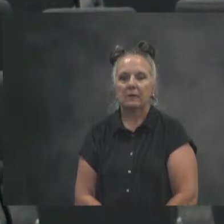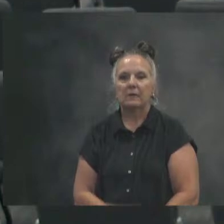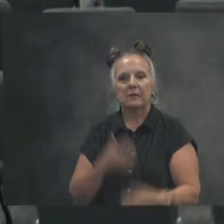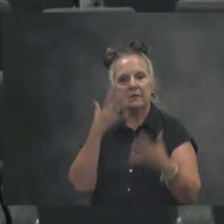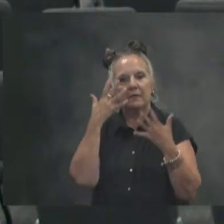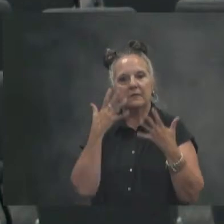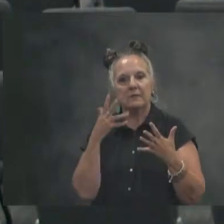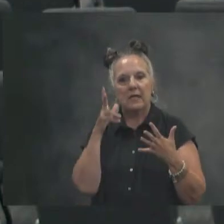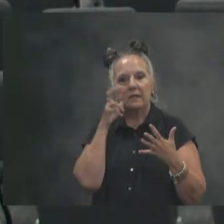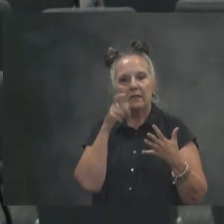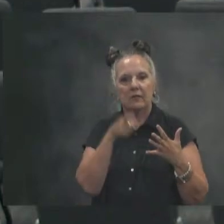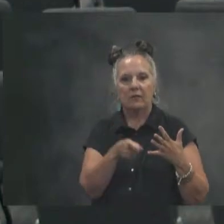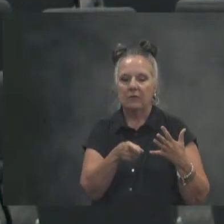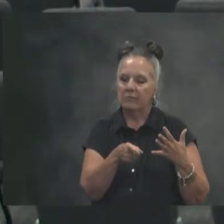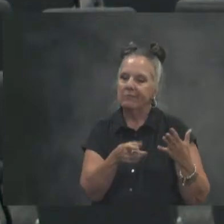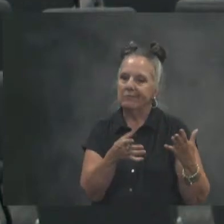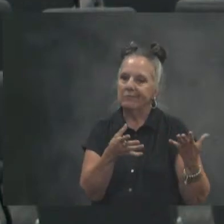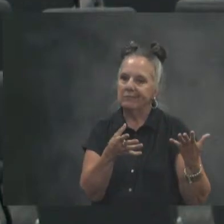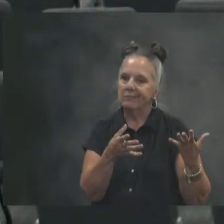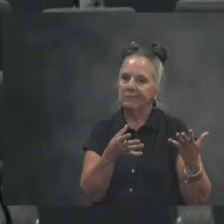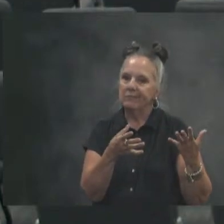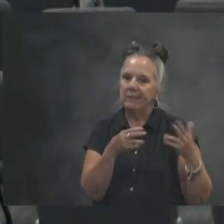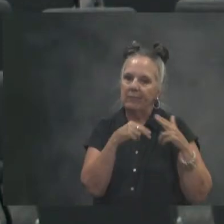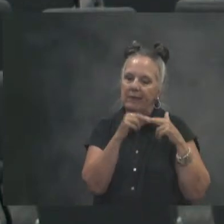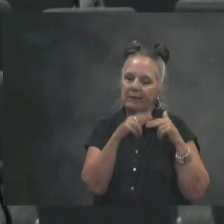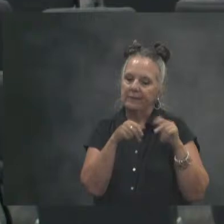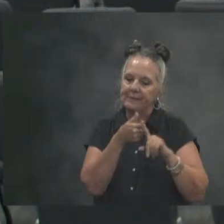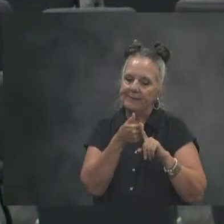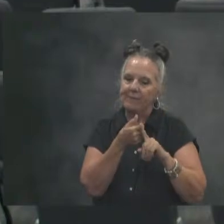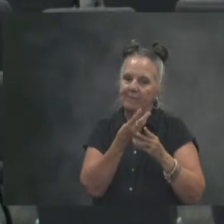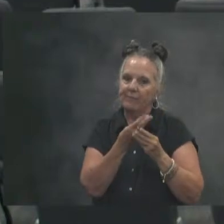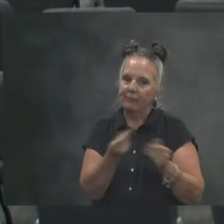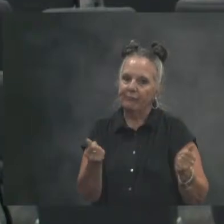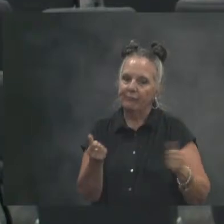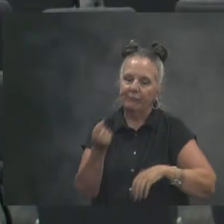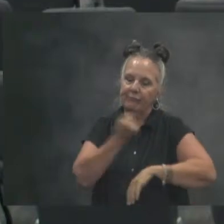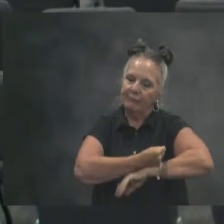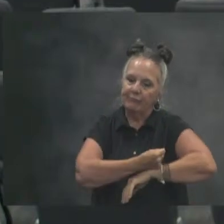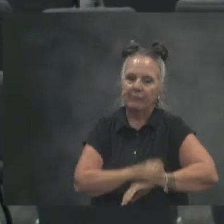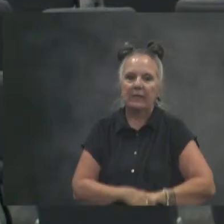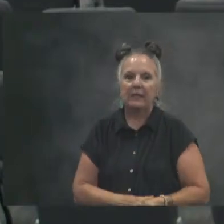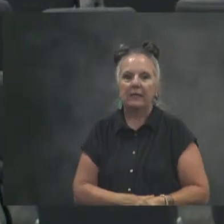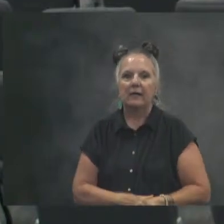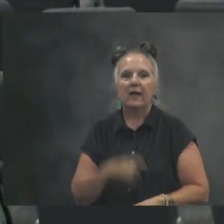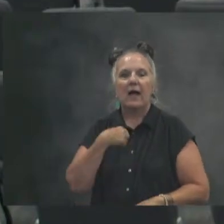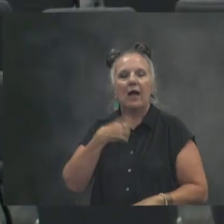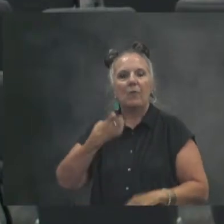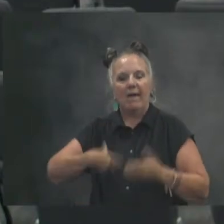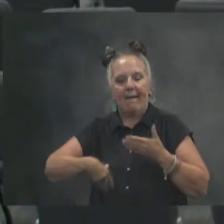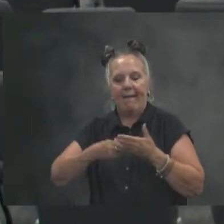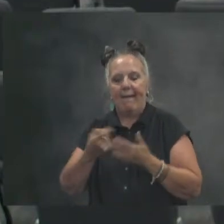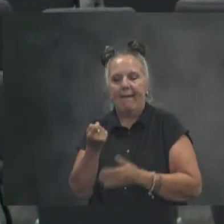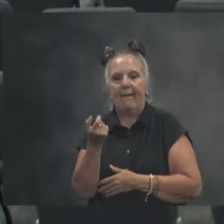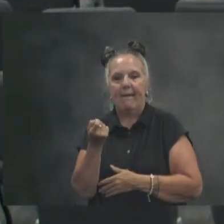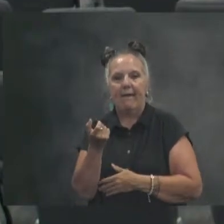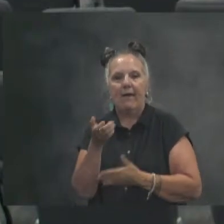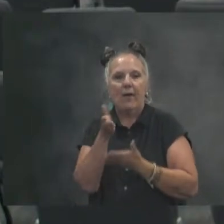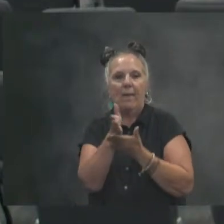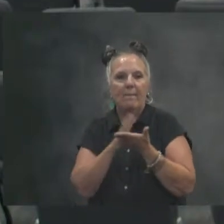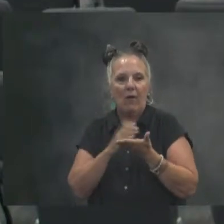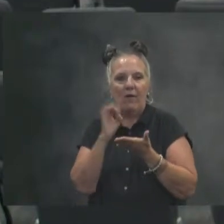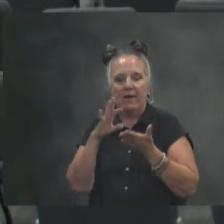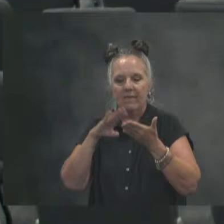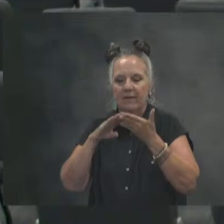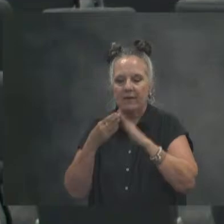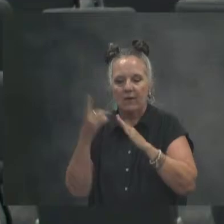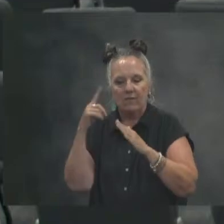they're Yes. having to disband, yes. I would just like to add a little bit, being a part of the community